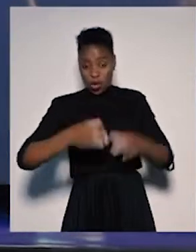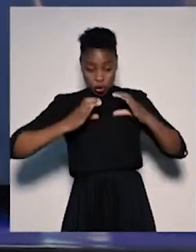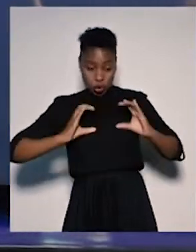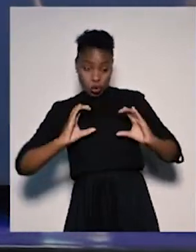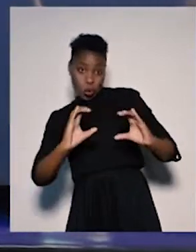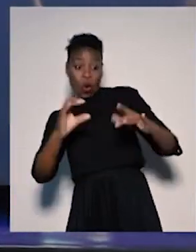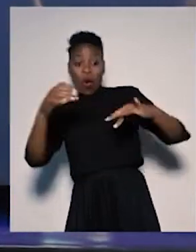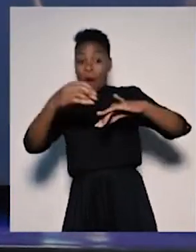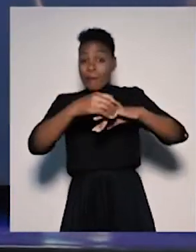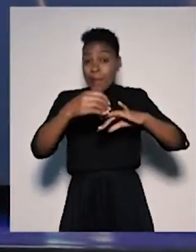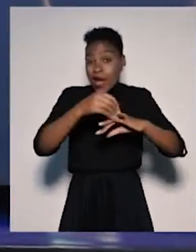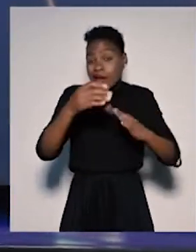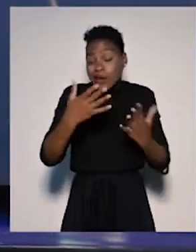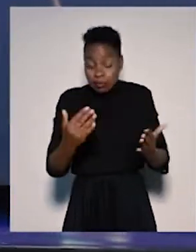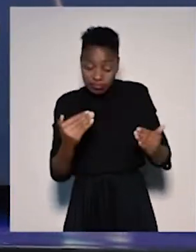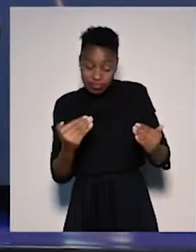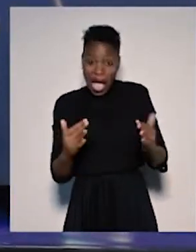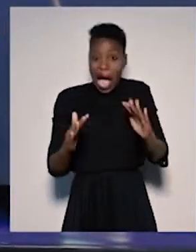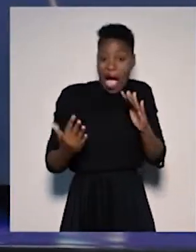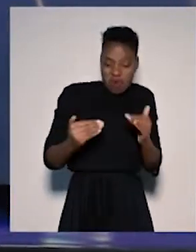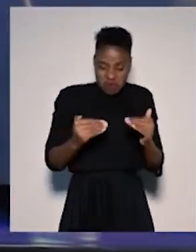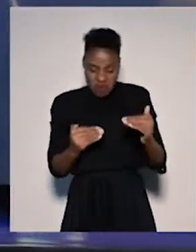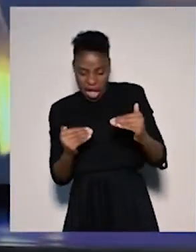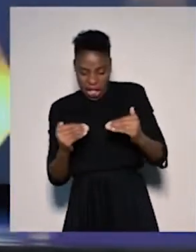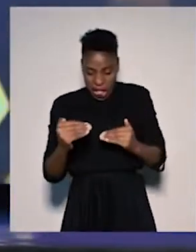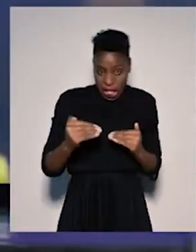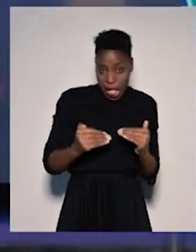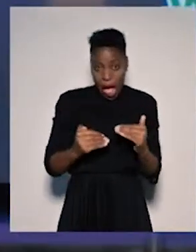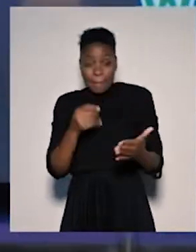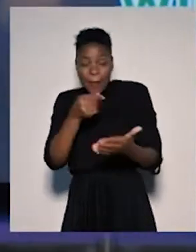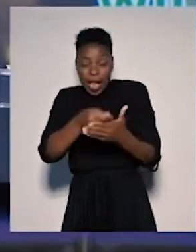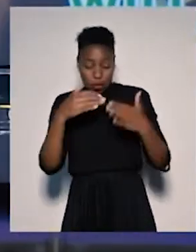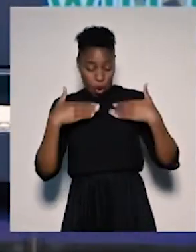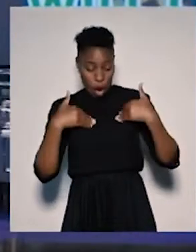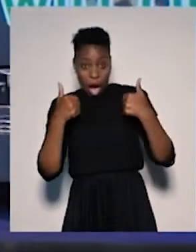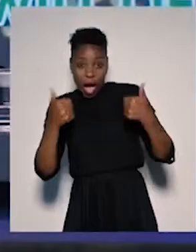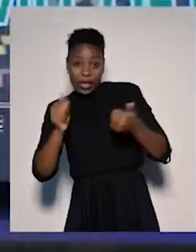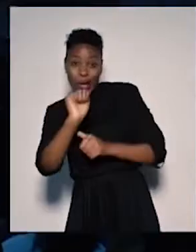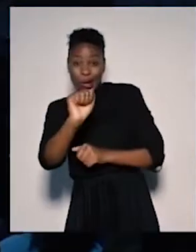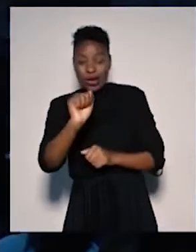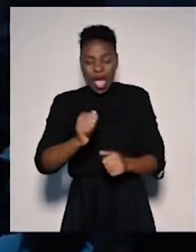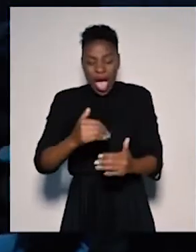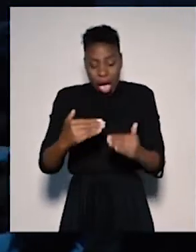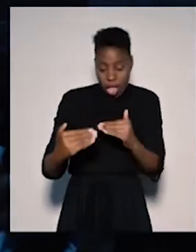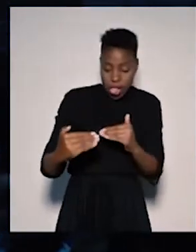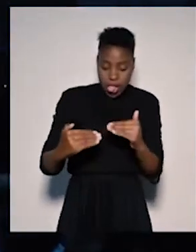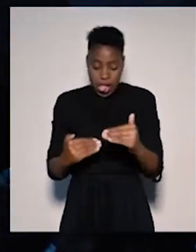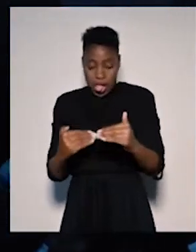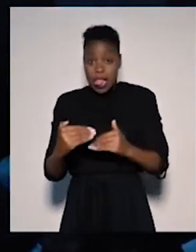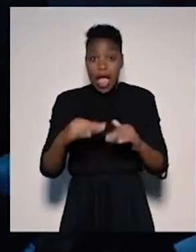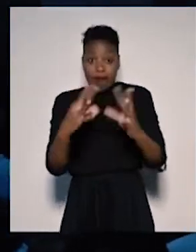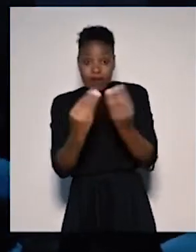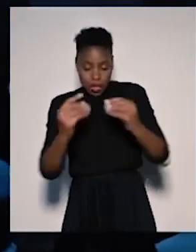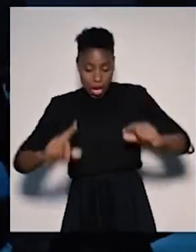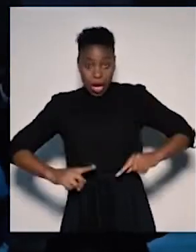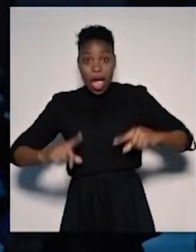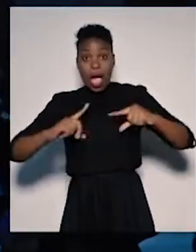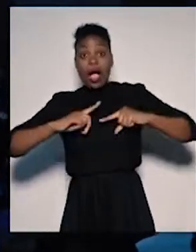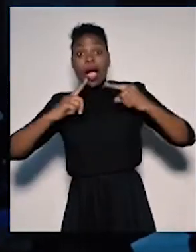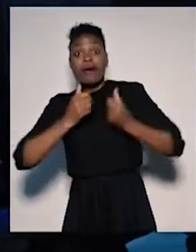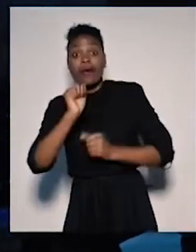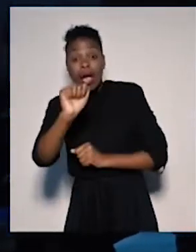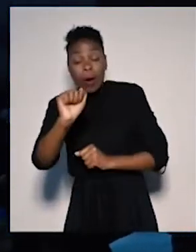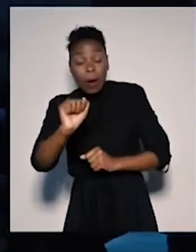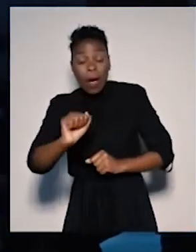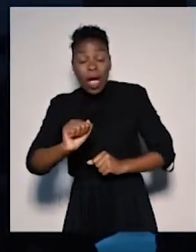munyeting, in terms of the way you handle your money, the way you handle your health, the way you handle everything in your life, it should be that everything in